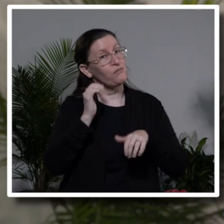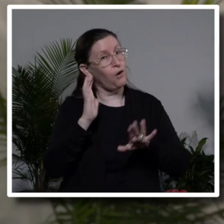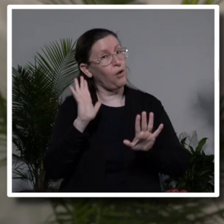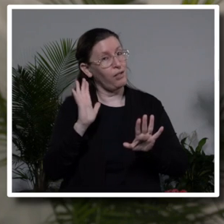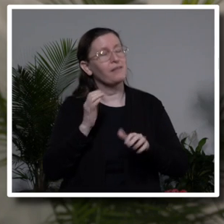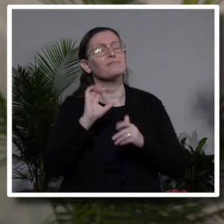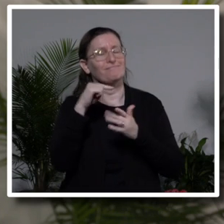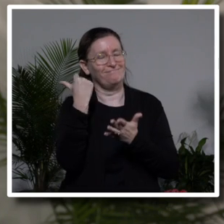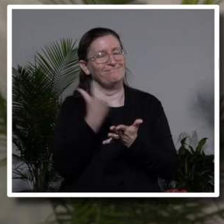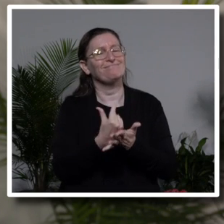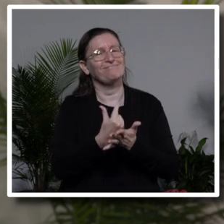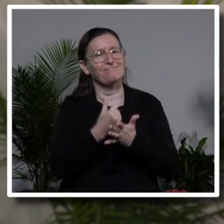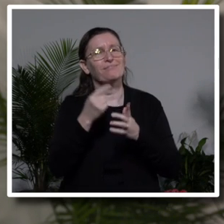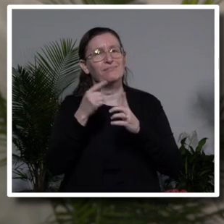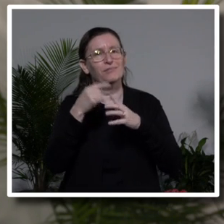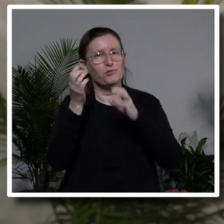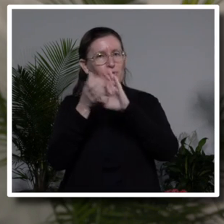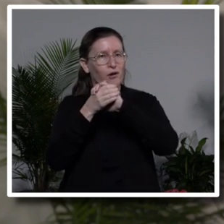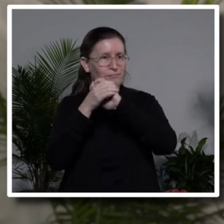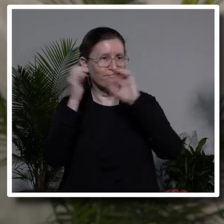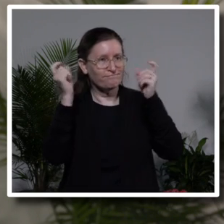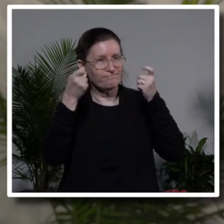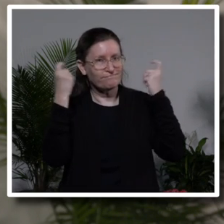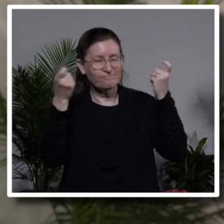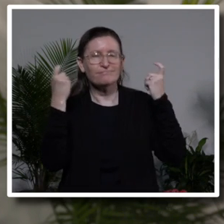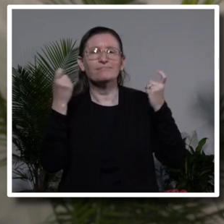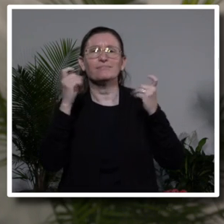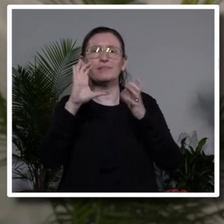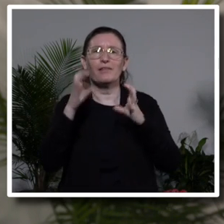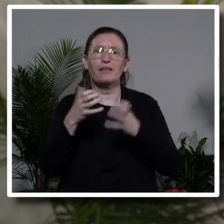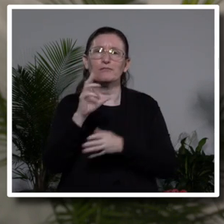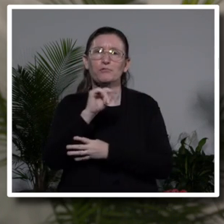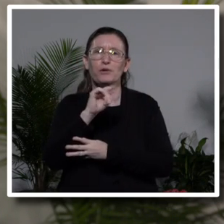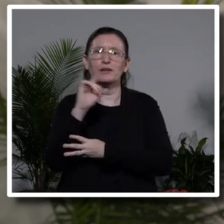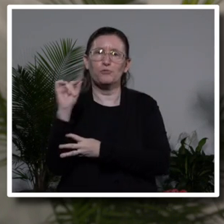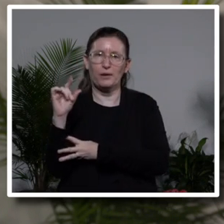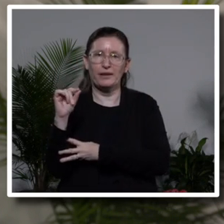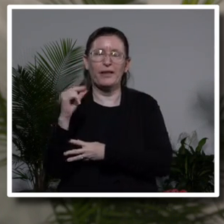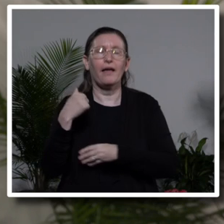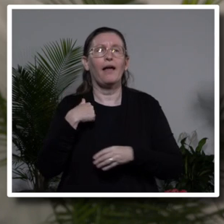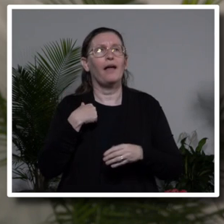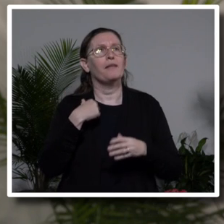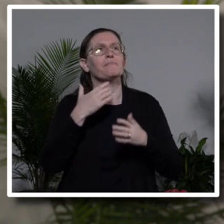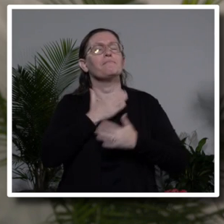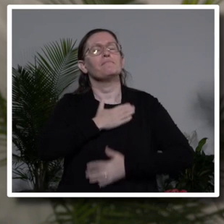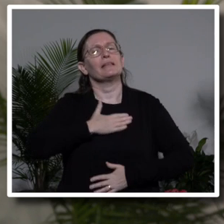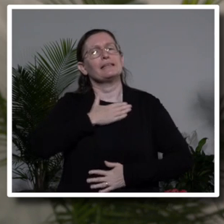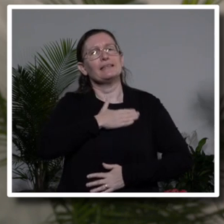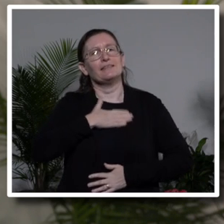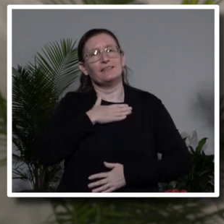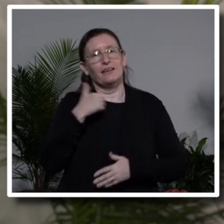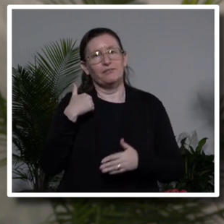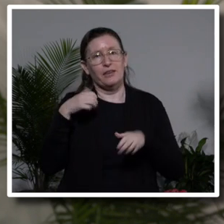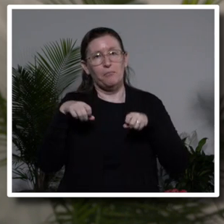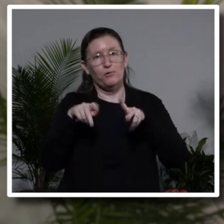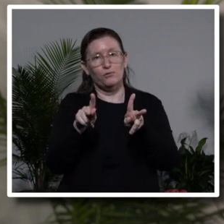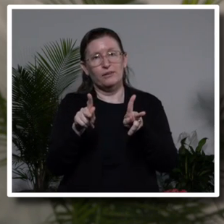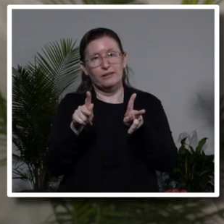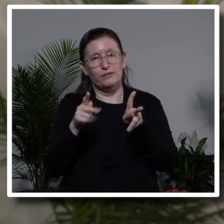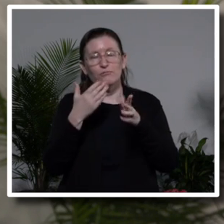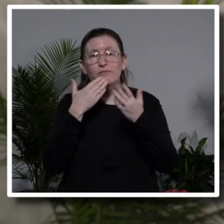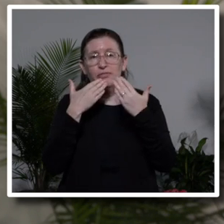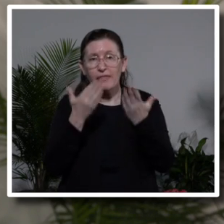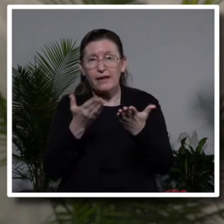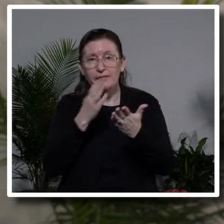our graduates, to our commencement program for the North High Class of 2020. I'm especially pleased to take this